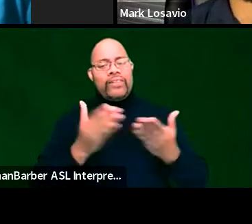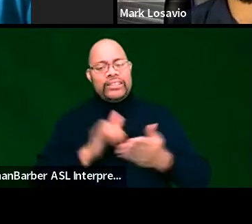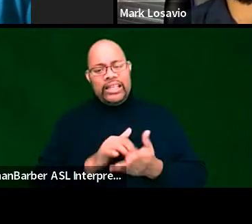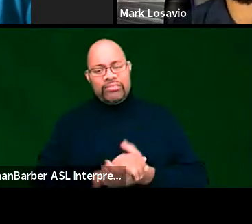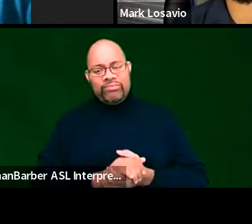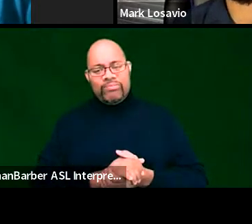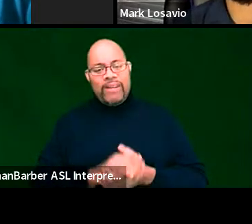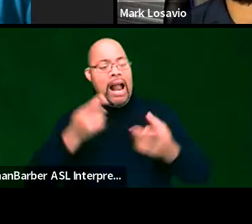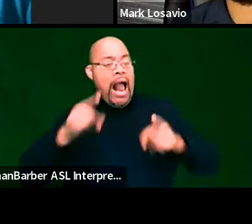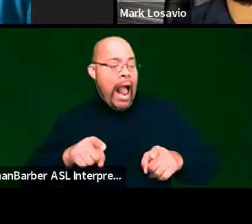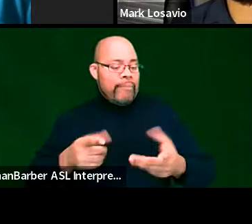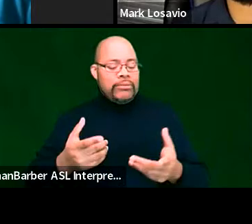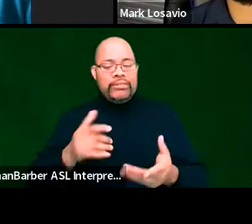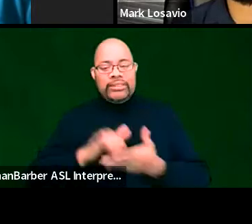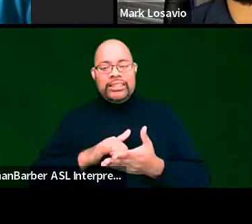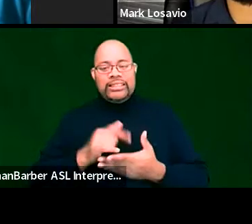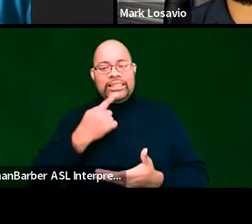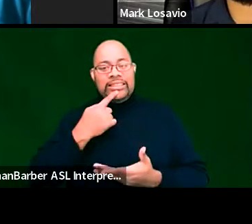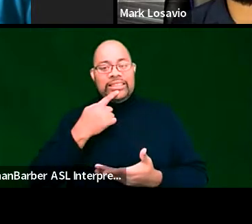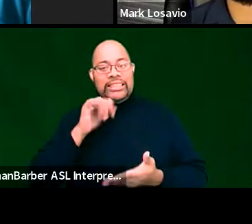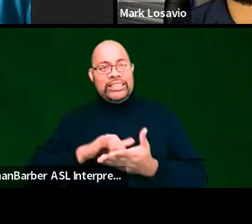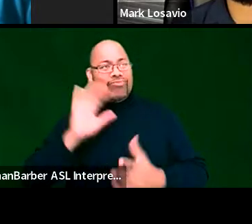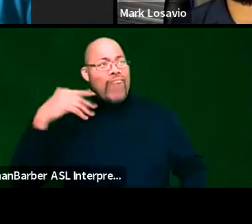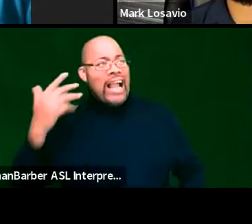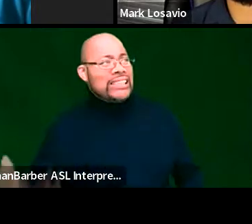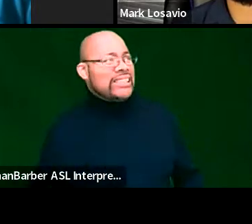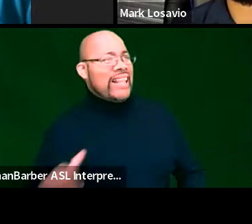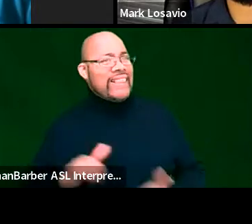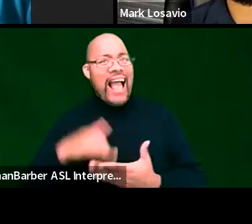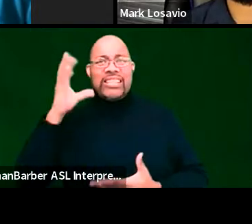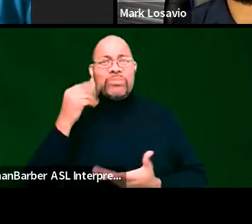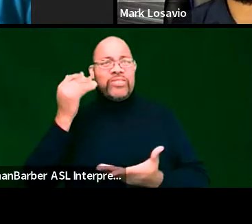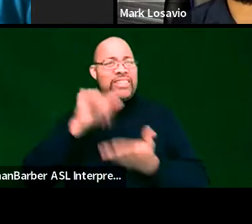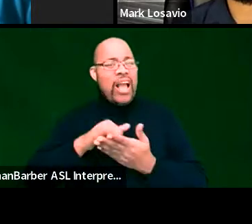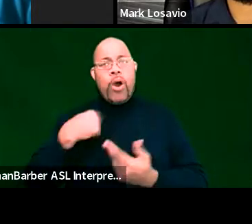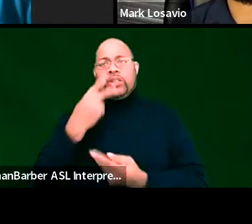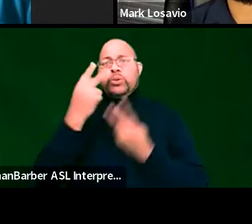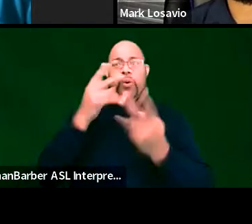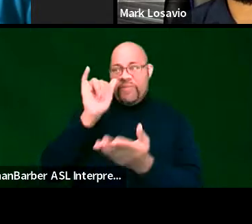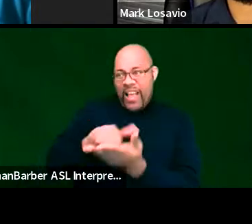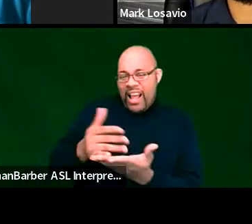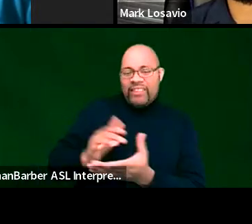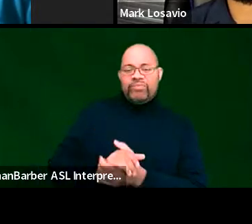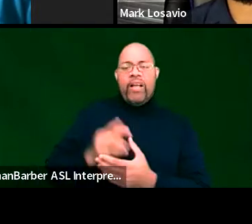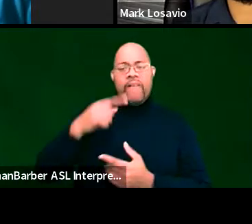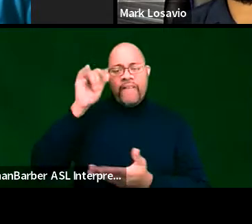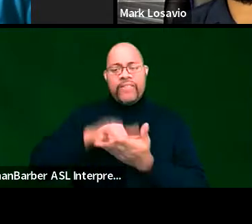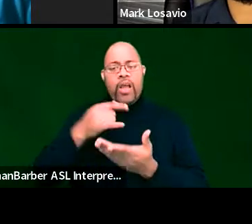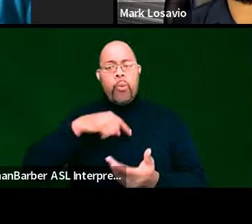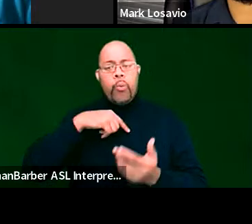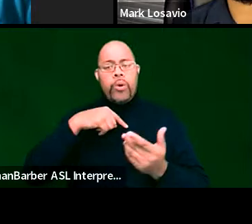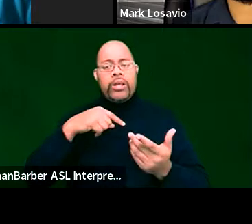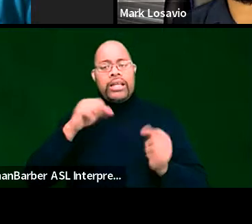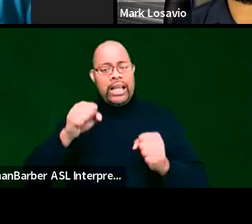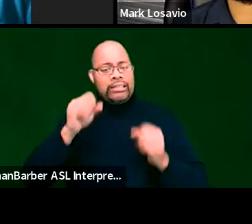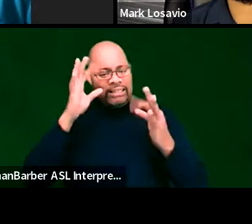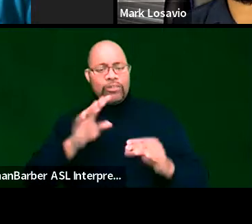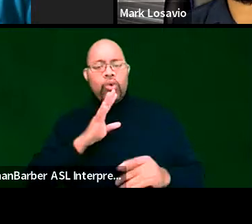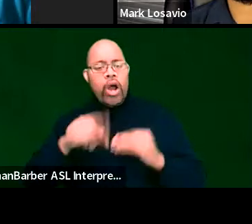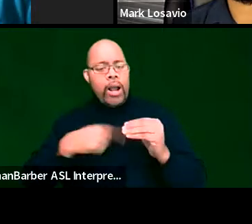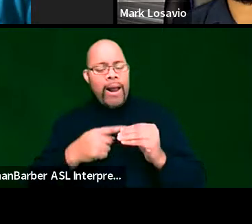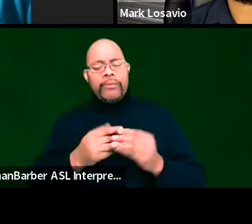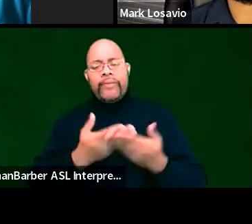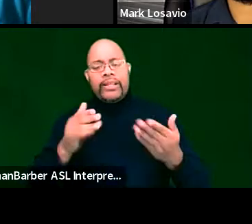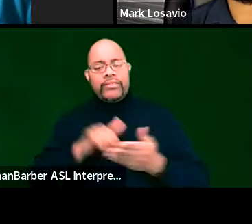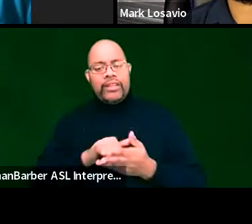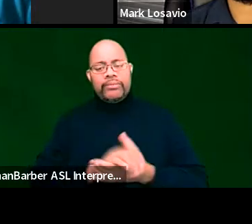that happened that I'm like, this is crazy that I've experienced this or that I saw this, right? And I think that I can absolutely talk about